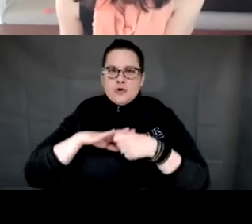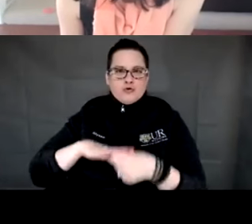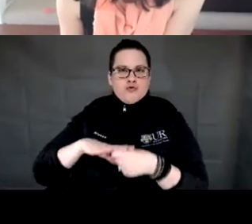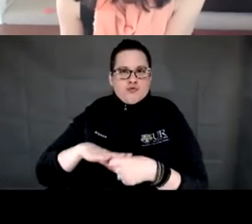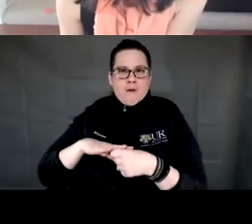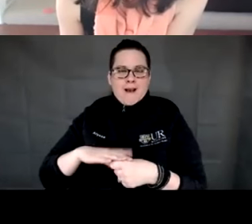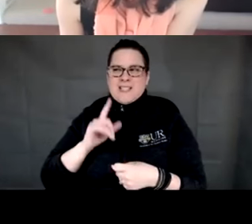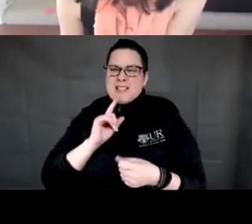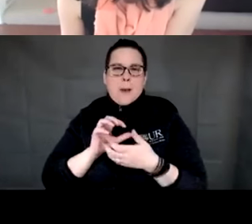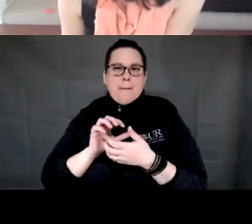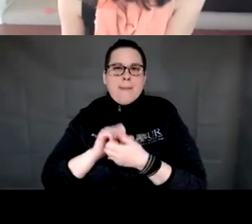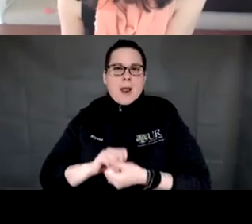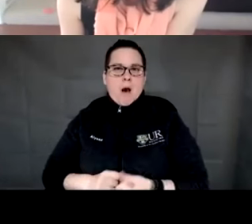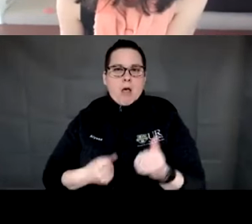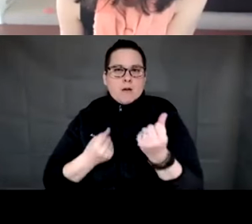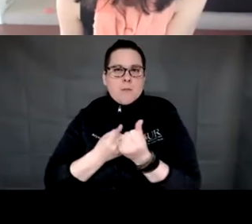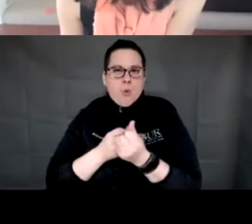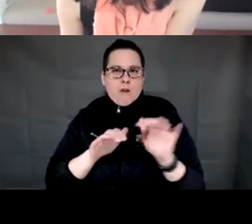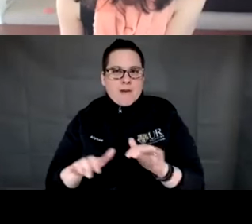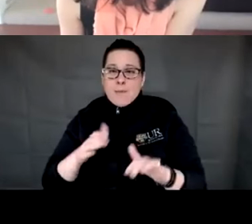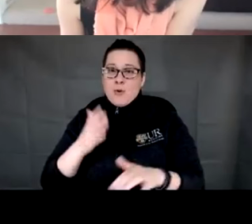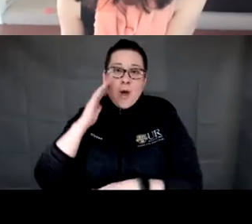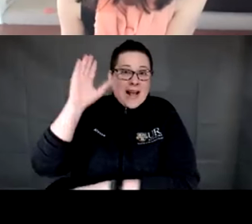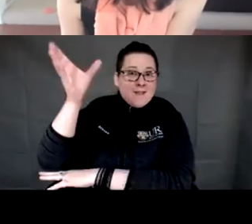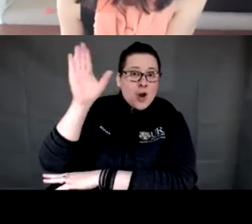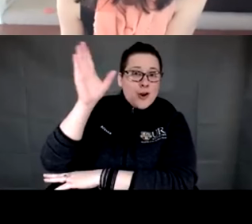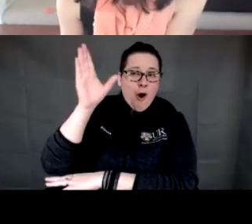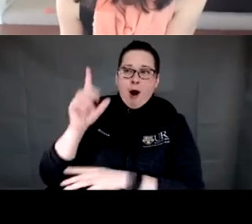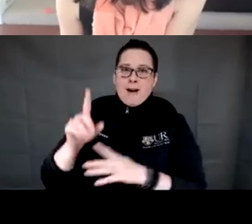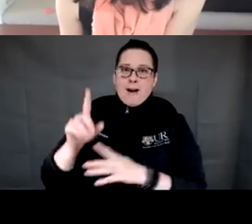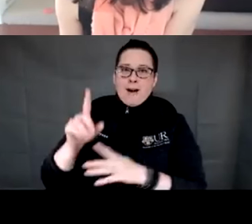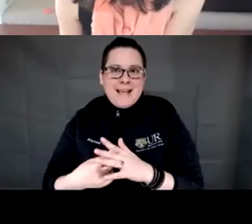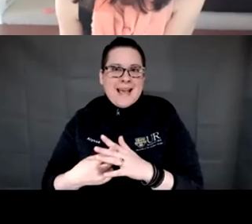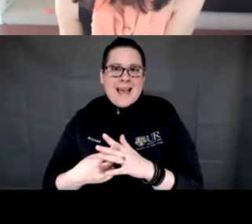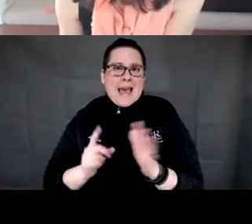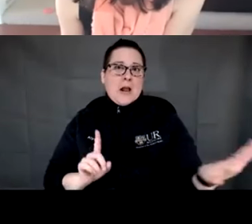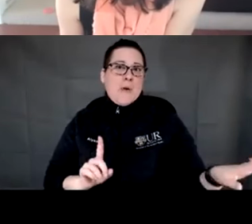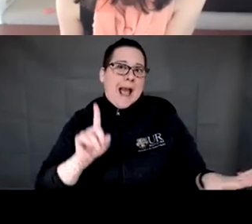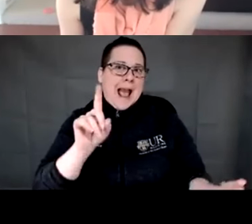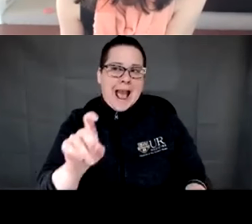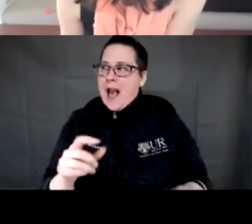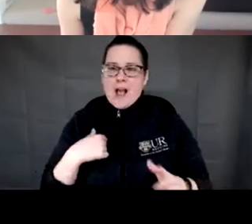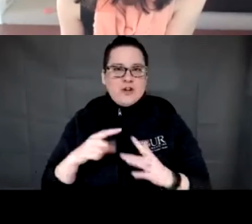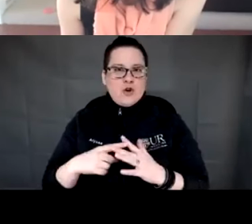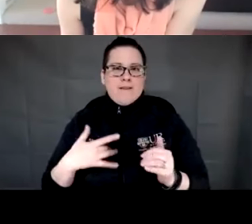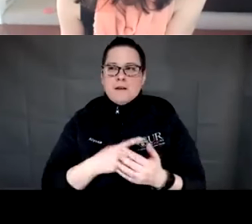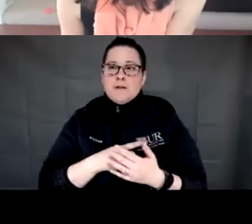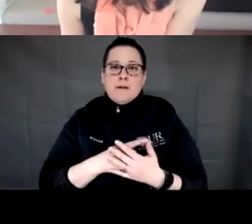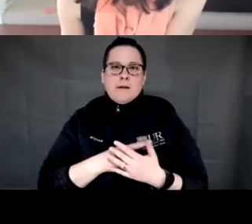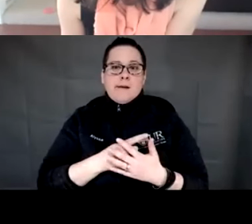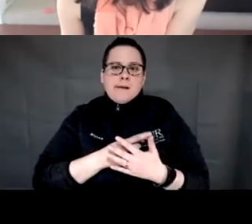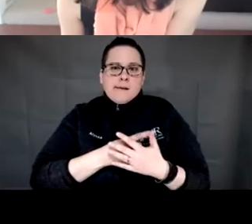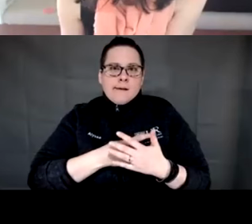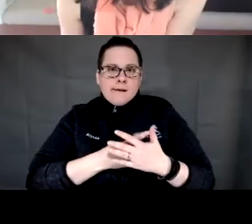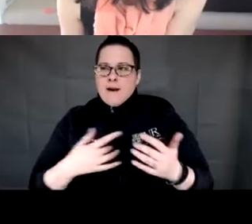the metabolic supportive behavior, and even giving a talk or beginning to give a question after a talk, you start feeling your heart race and you feel